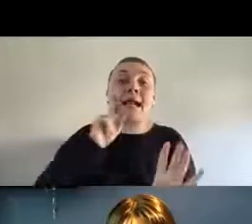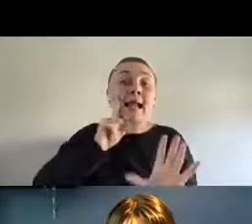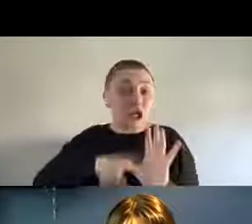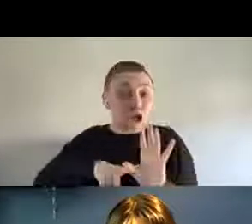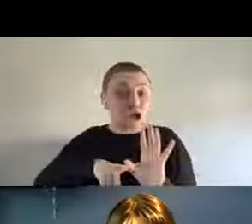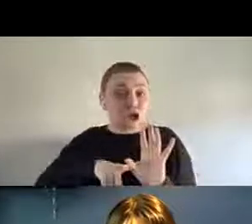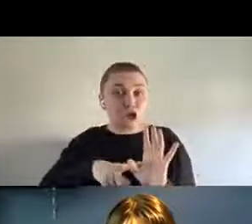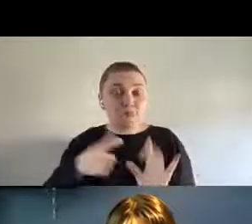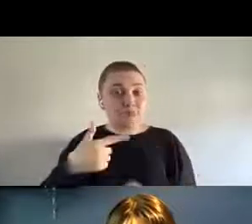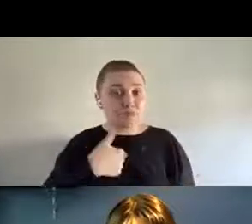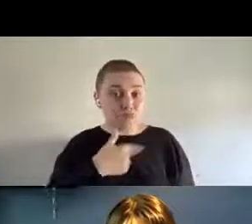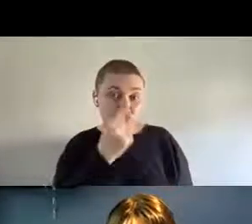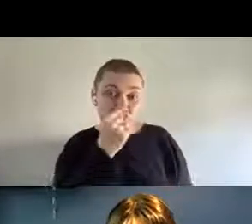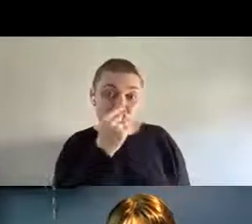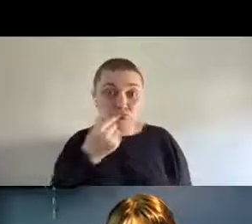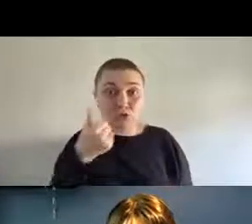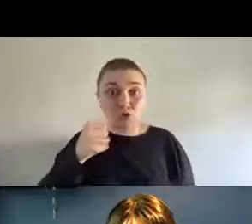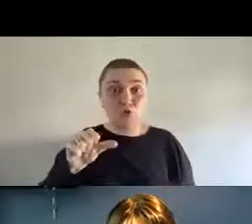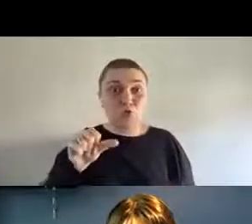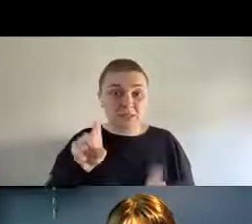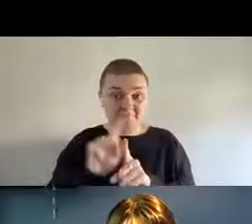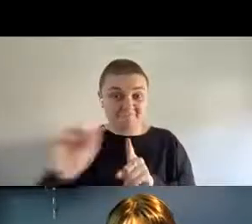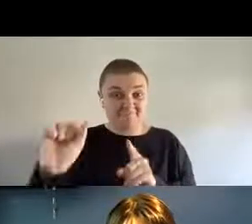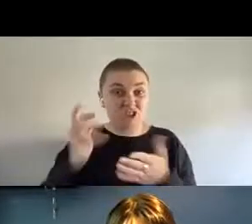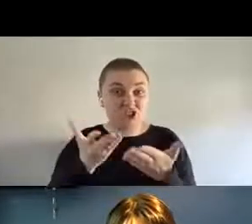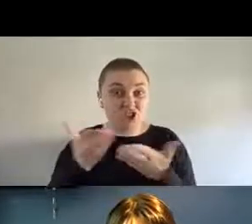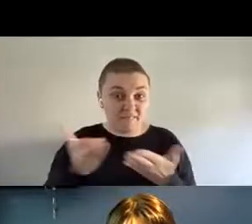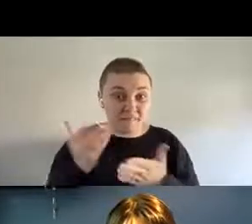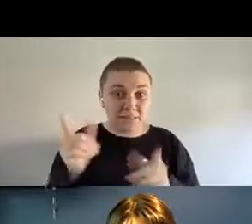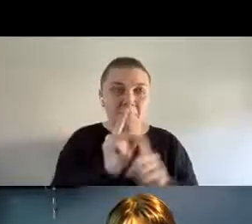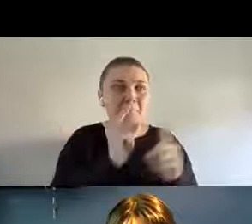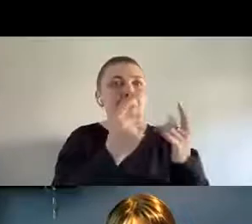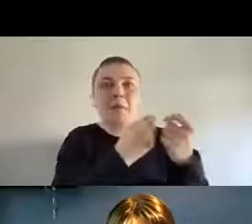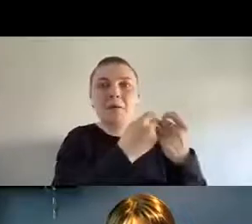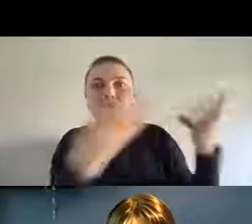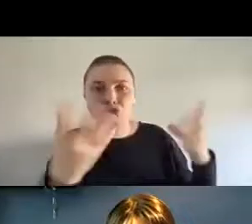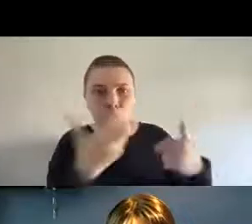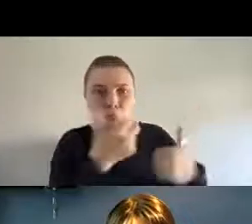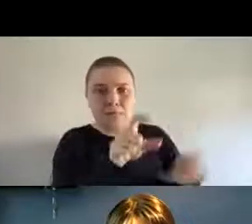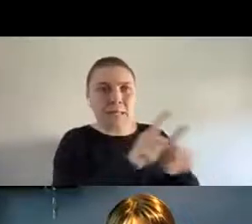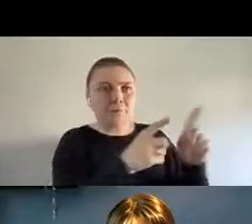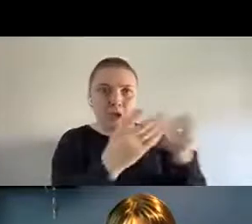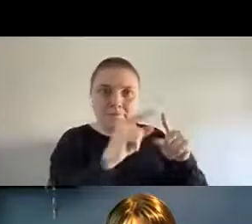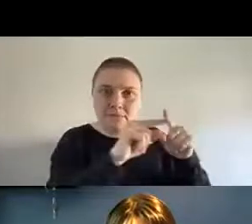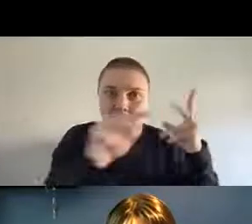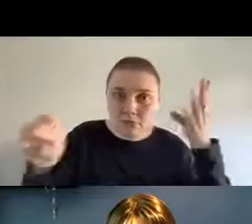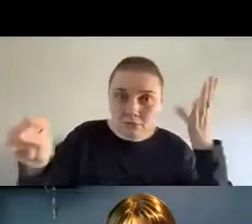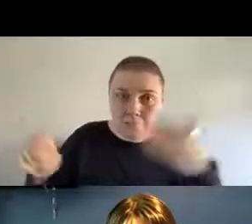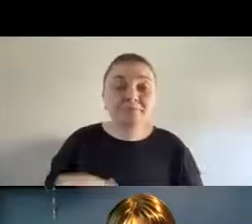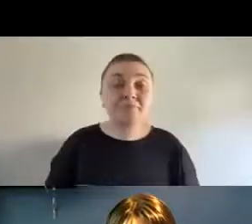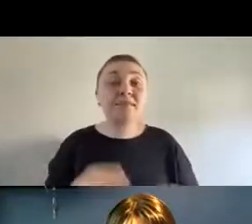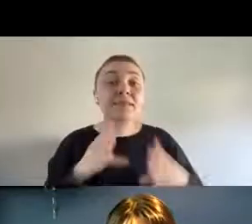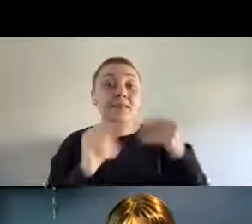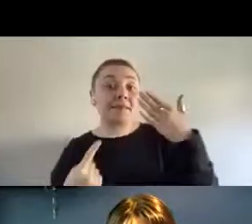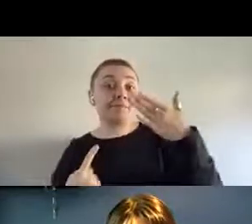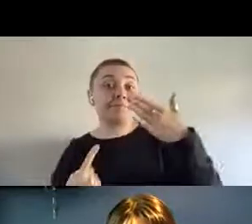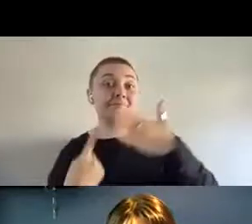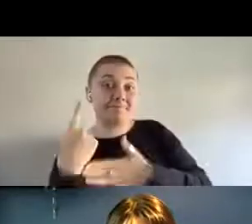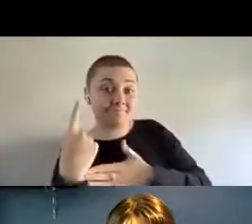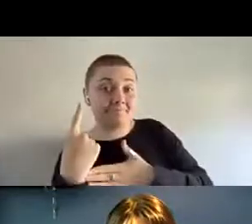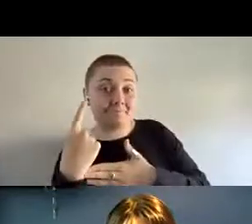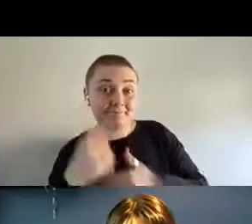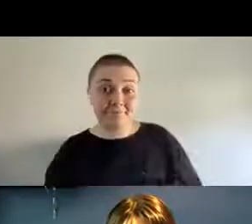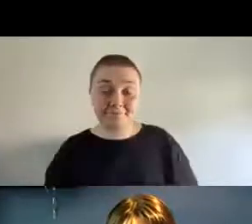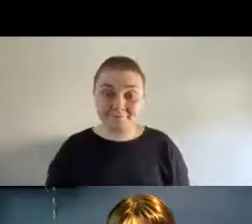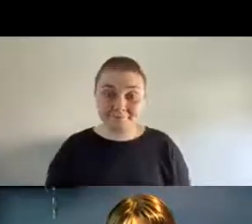able to use that service like many others, and something happened.